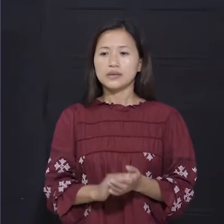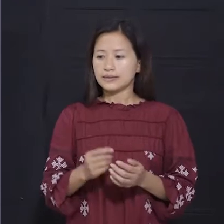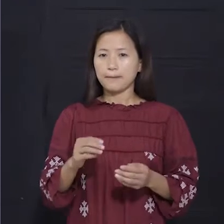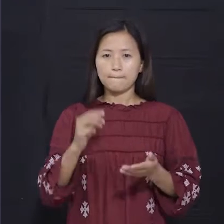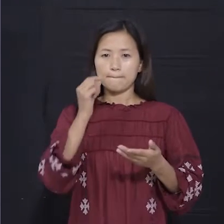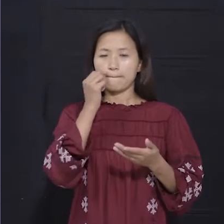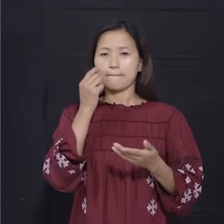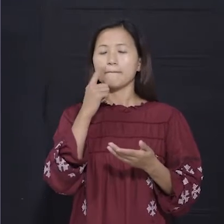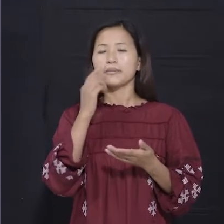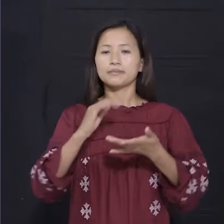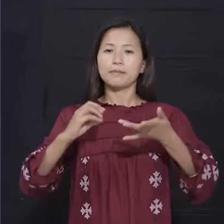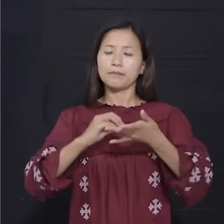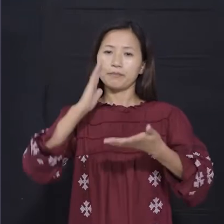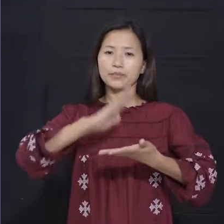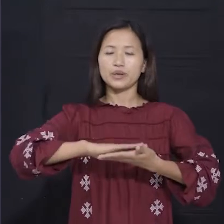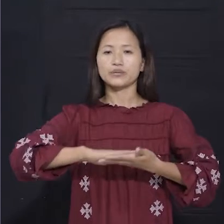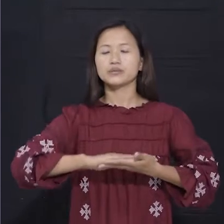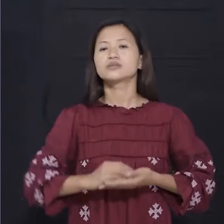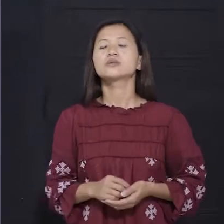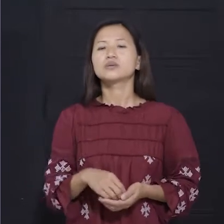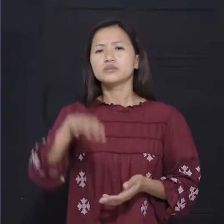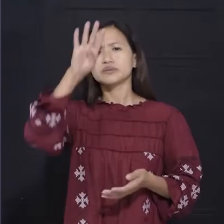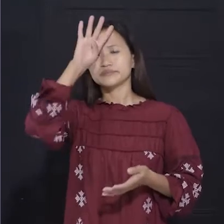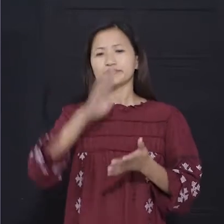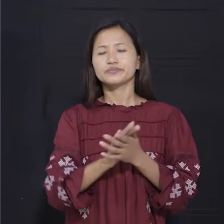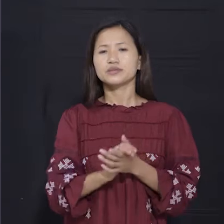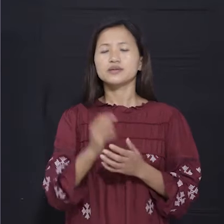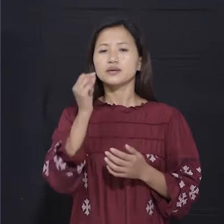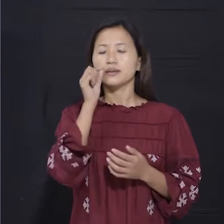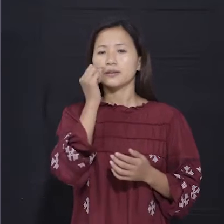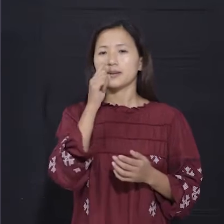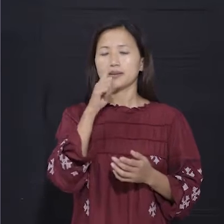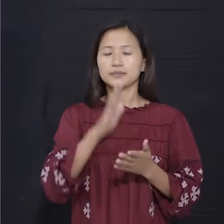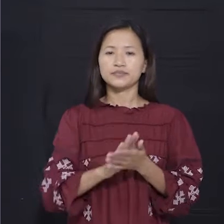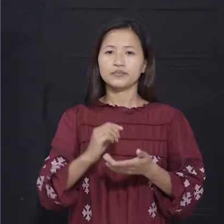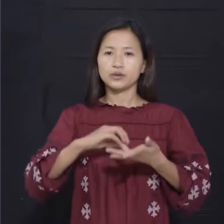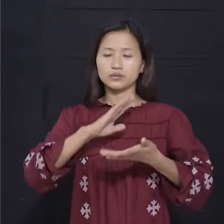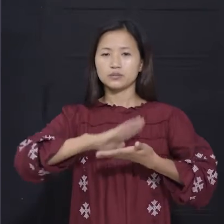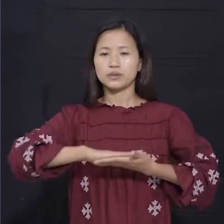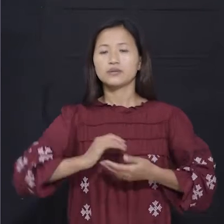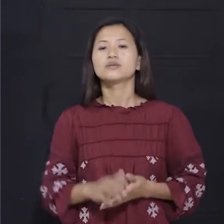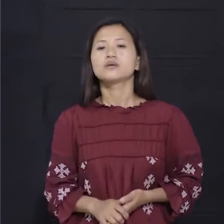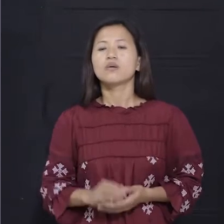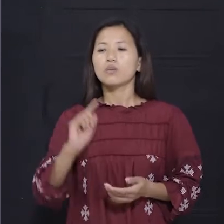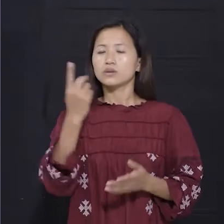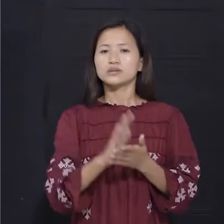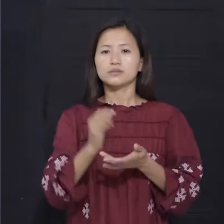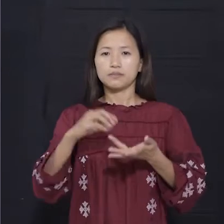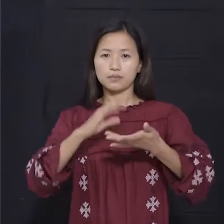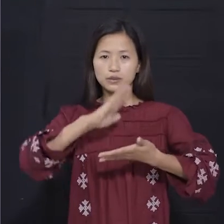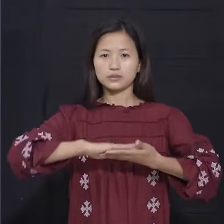Devi. So Kumar Devi was the princess of Lichavi. So Lichavi was another state those days, and once he married